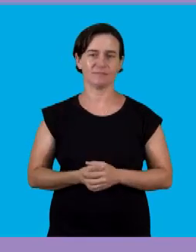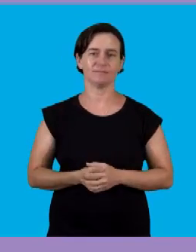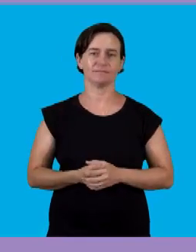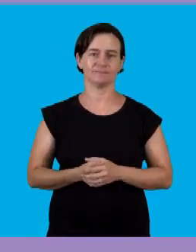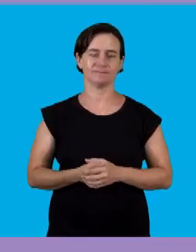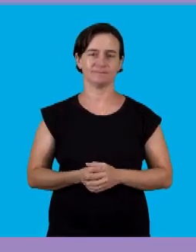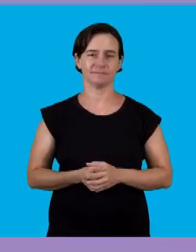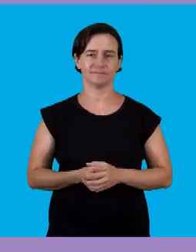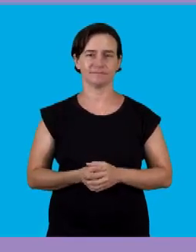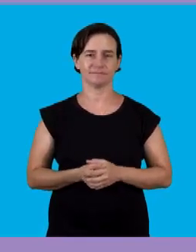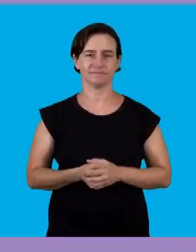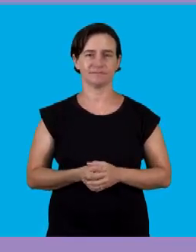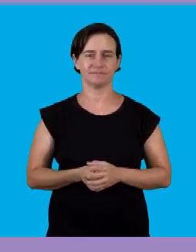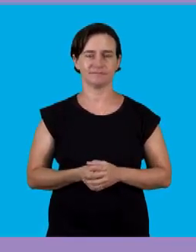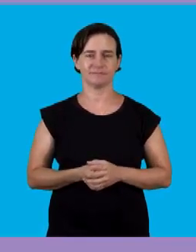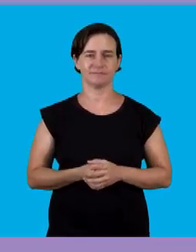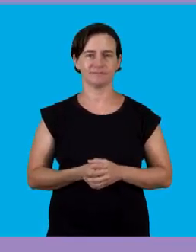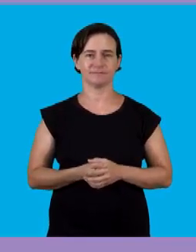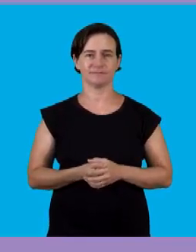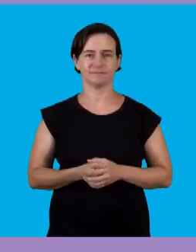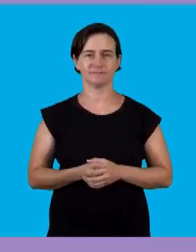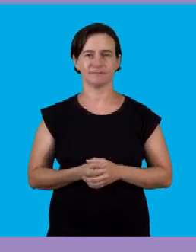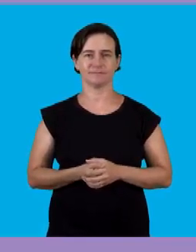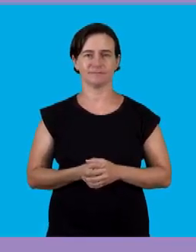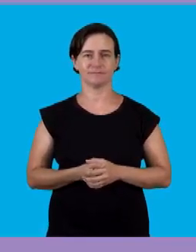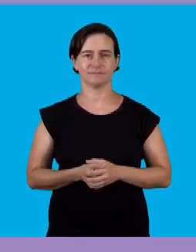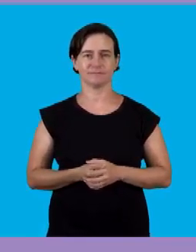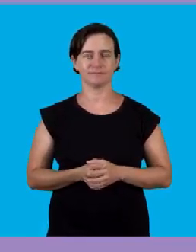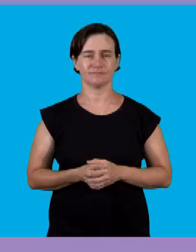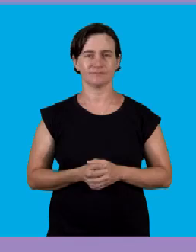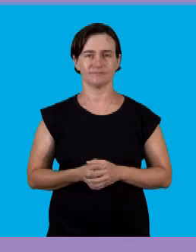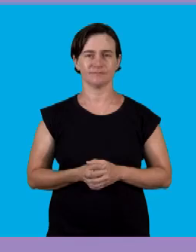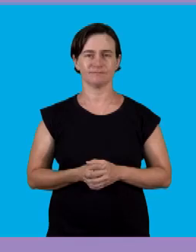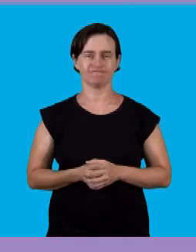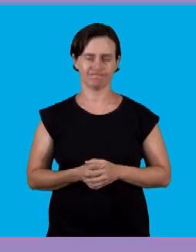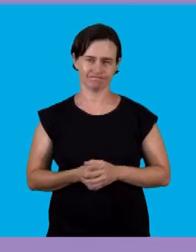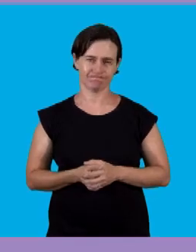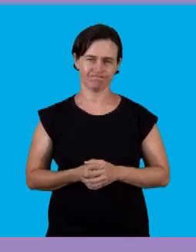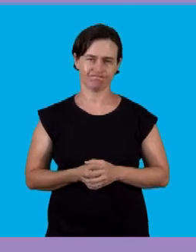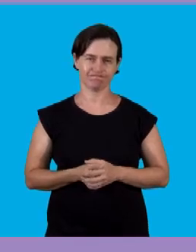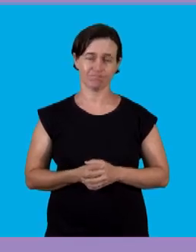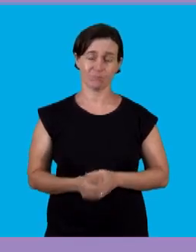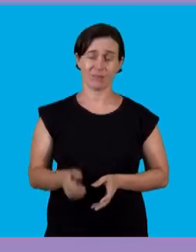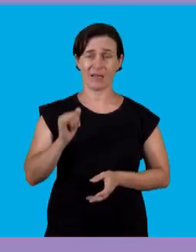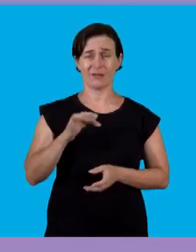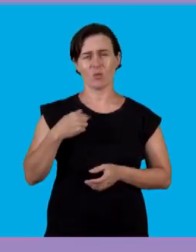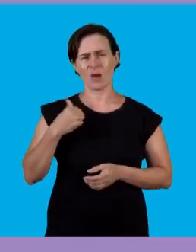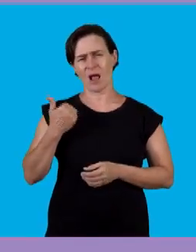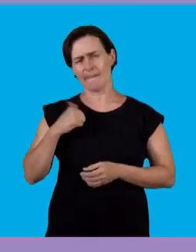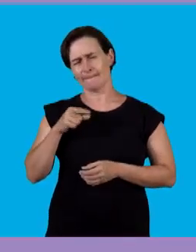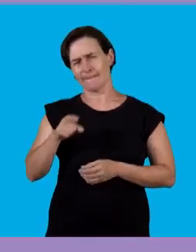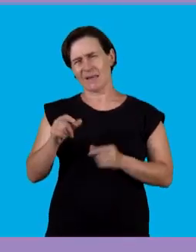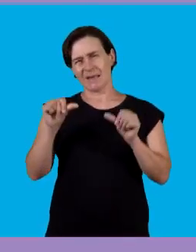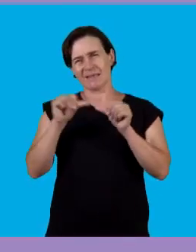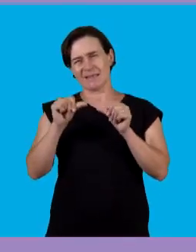use our knowledge from number patterns to find the rule here. So let's look. When we want